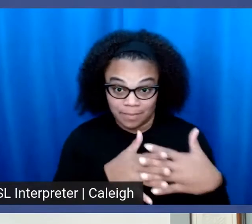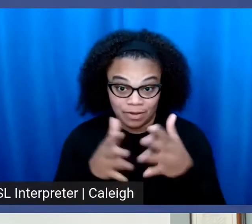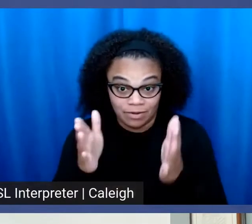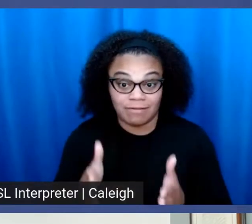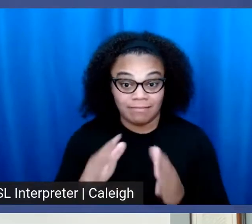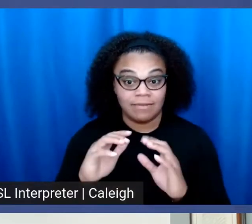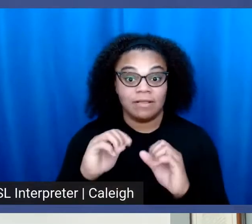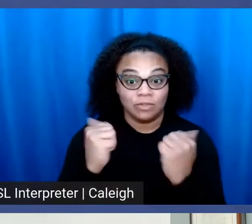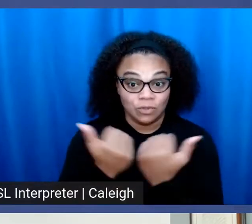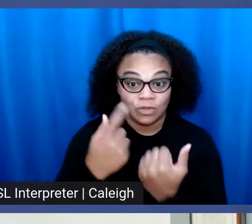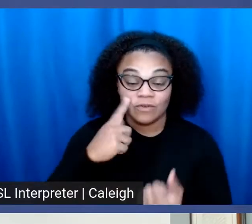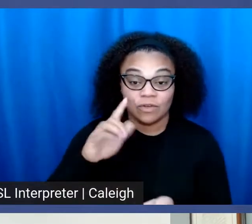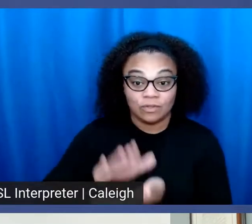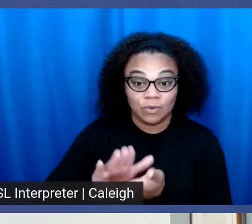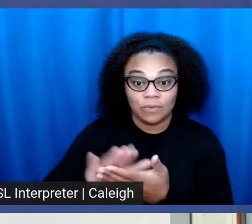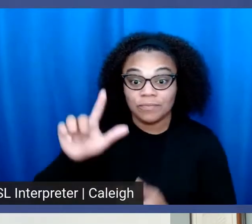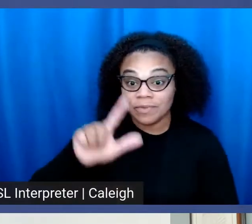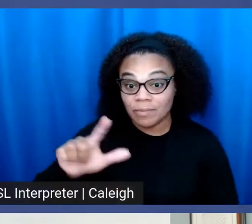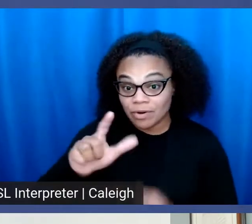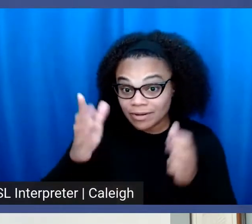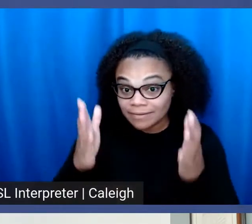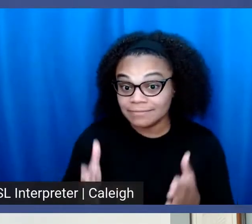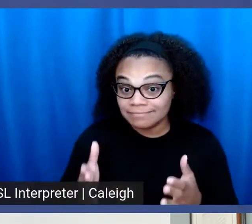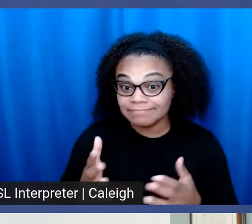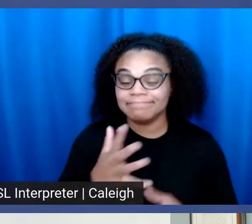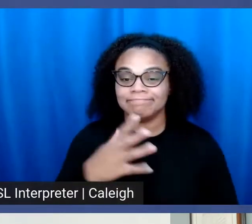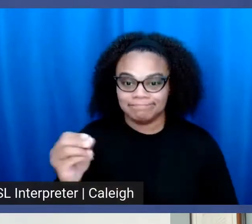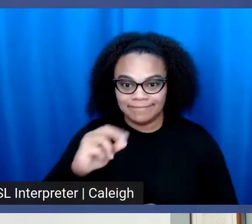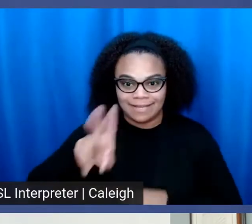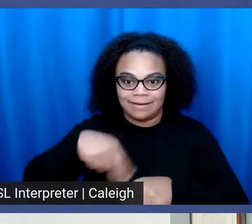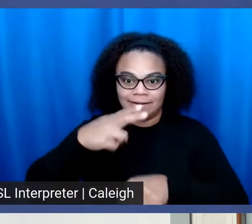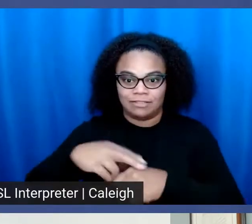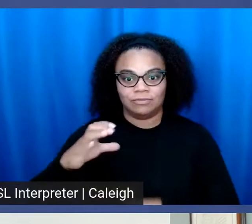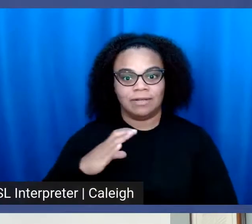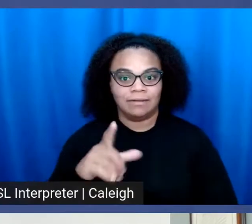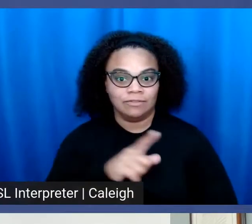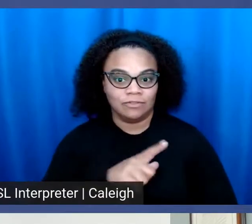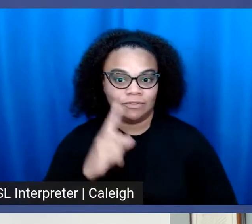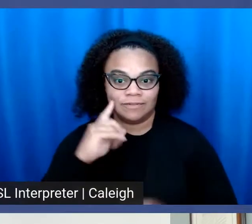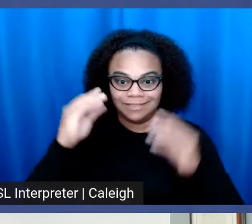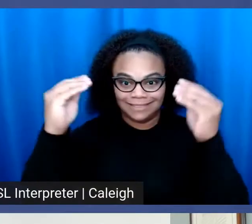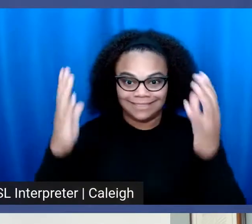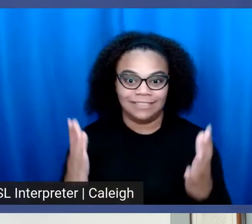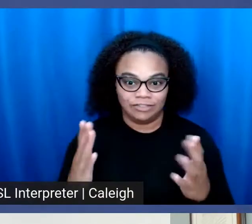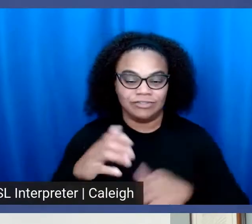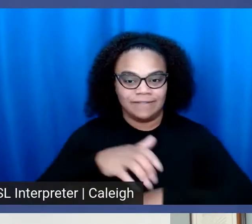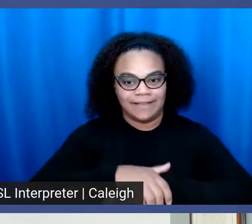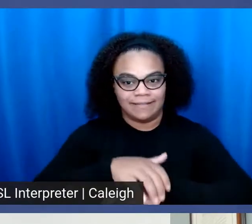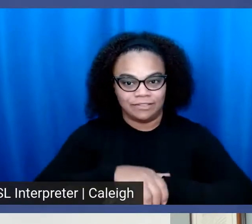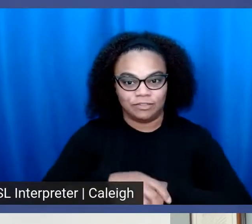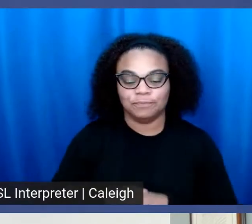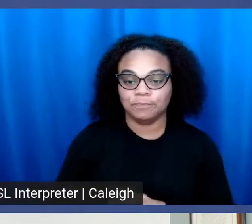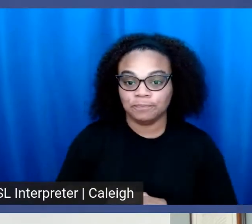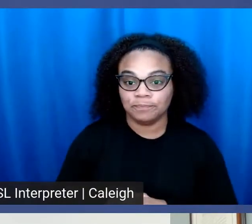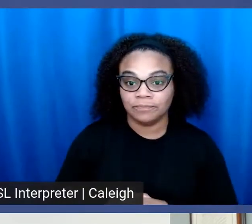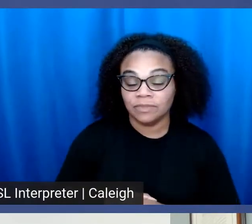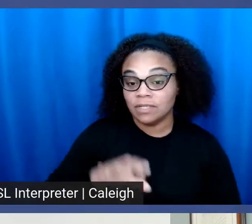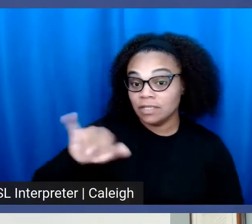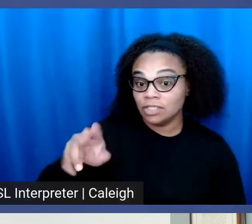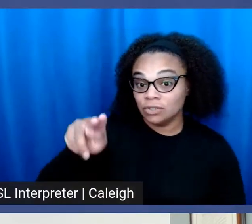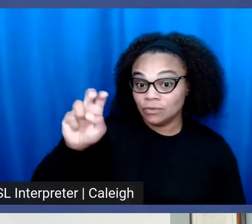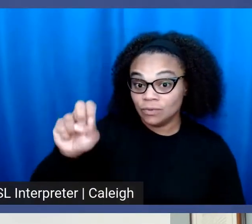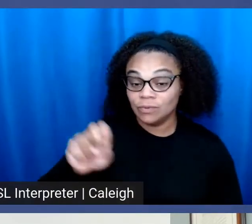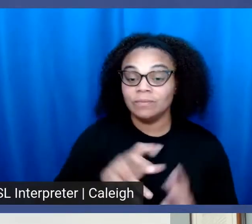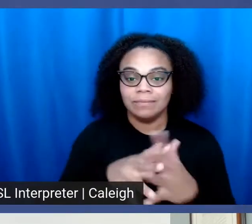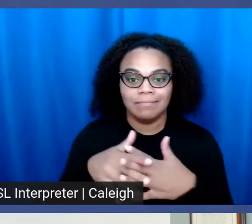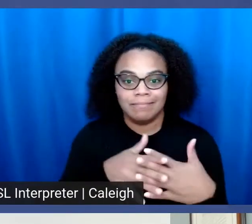School Librarians, and the National Council of Teachers of English. In June, the American Library